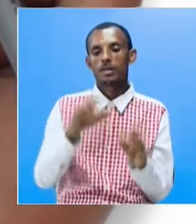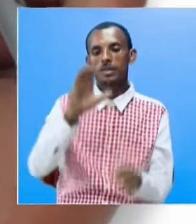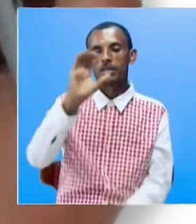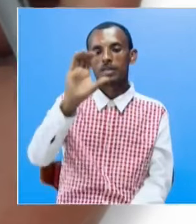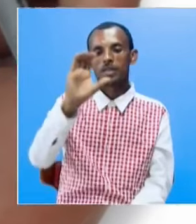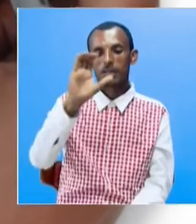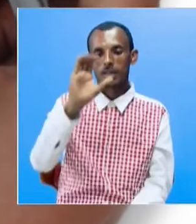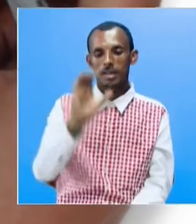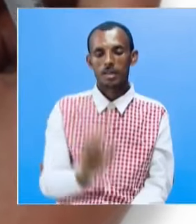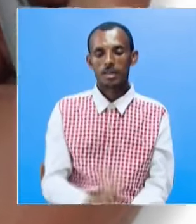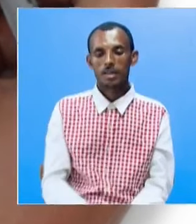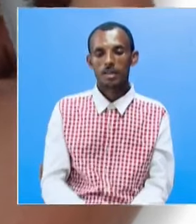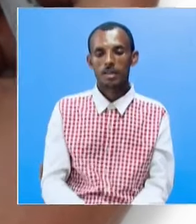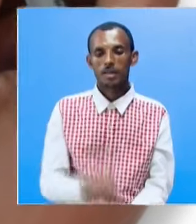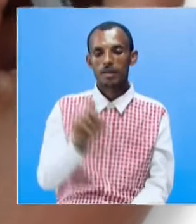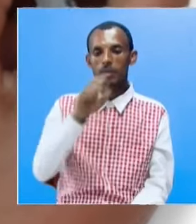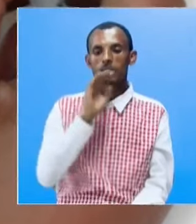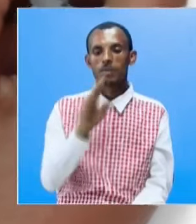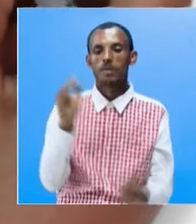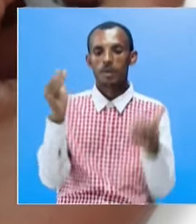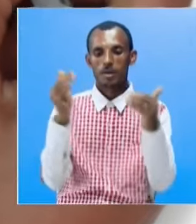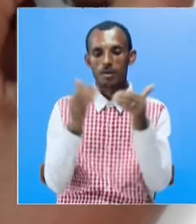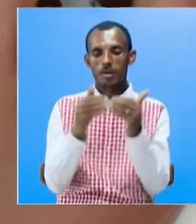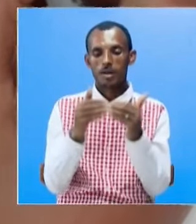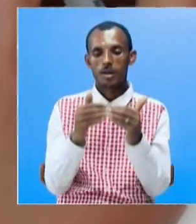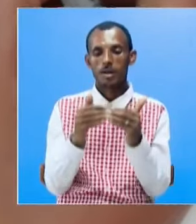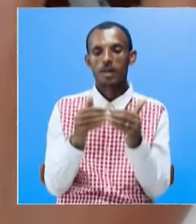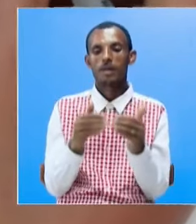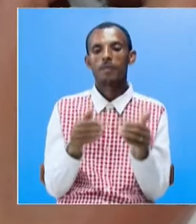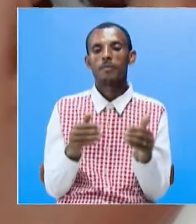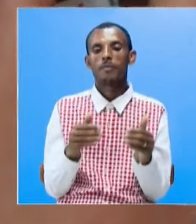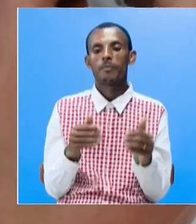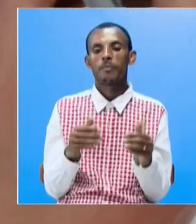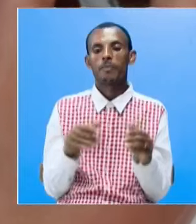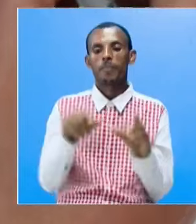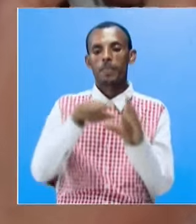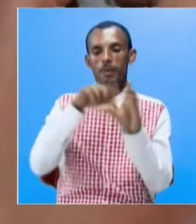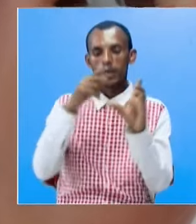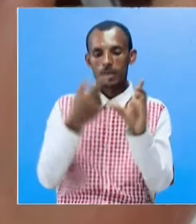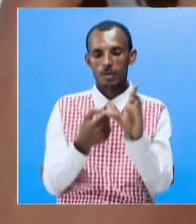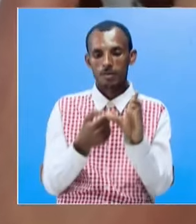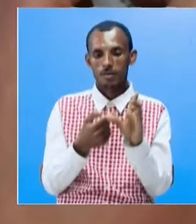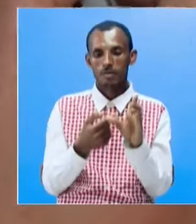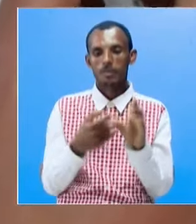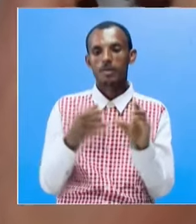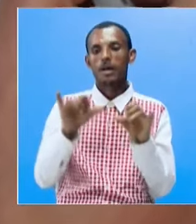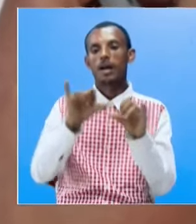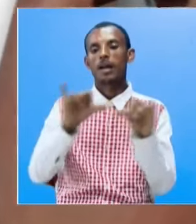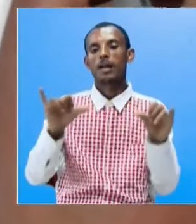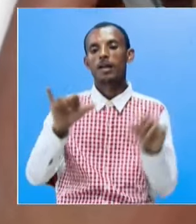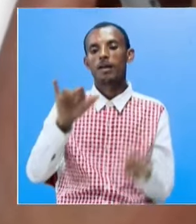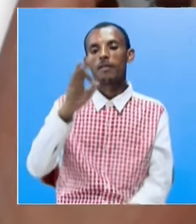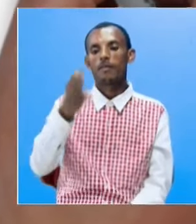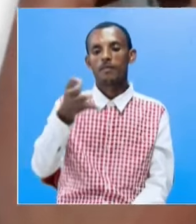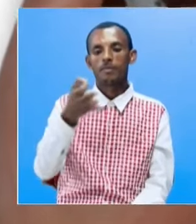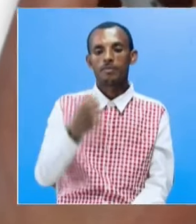C must be congruent with measure of angle F.